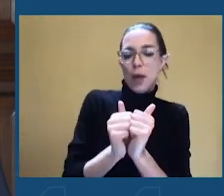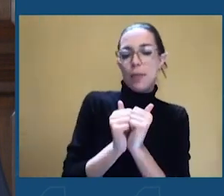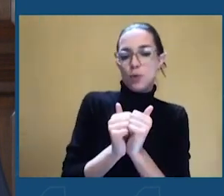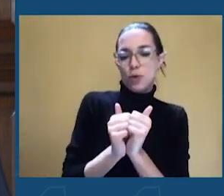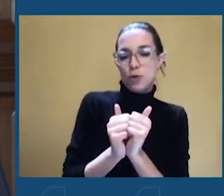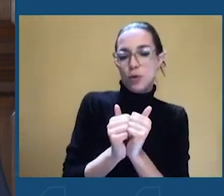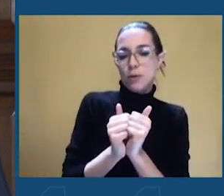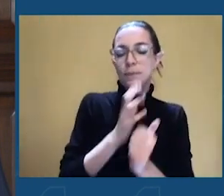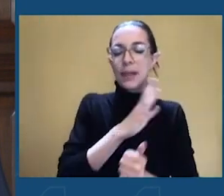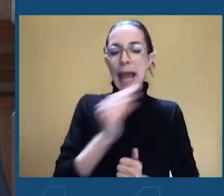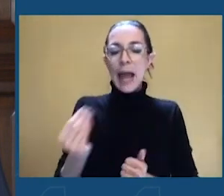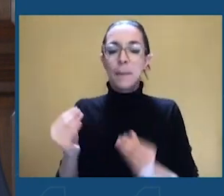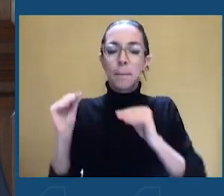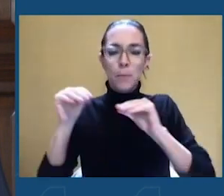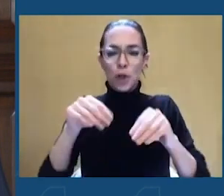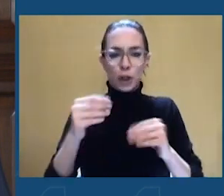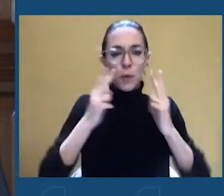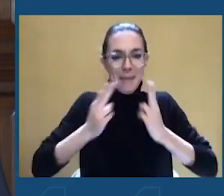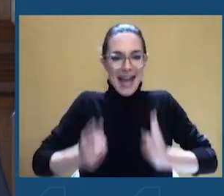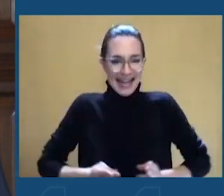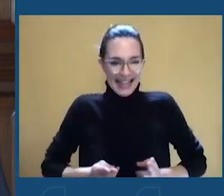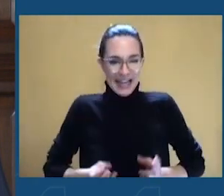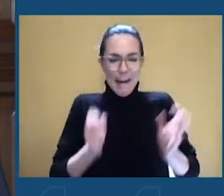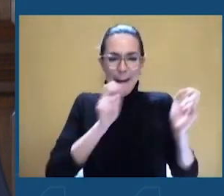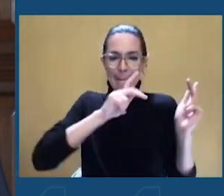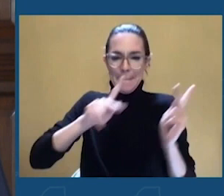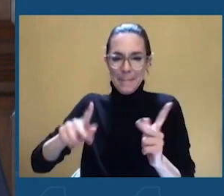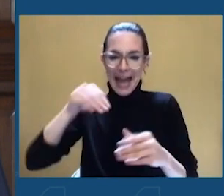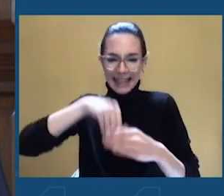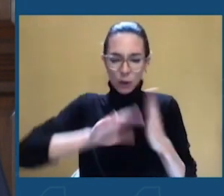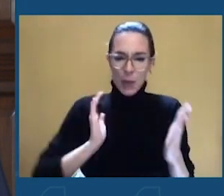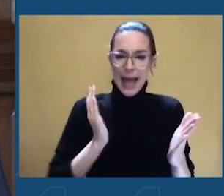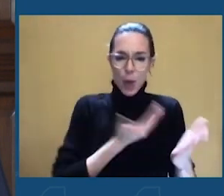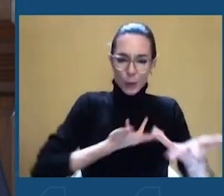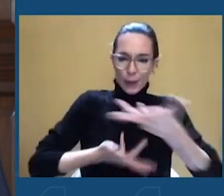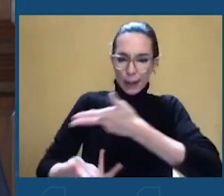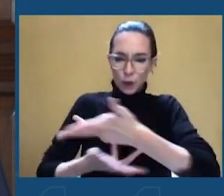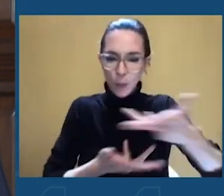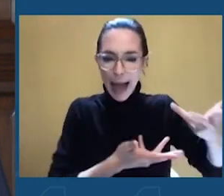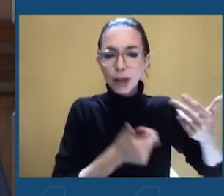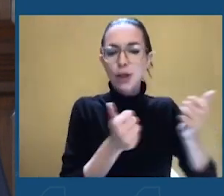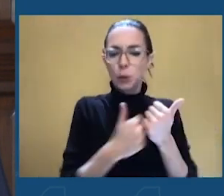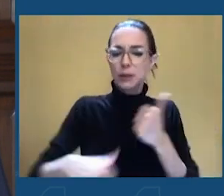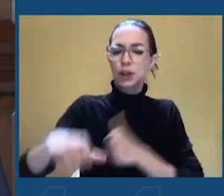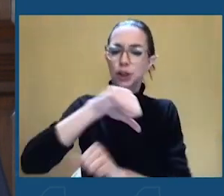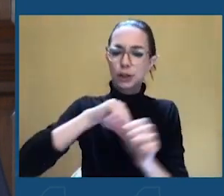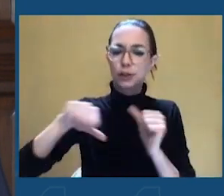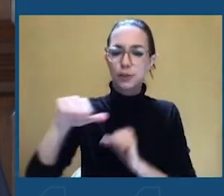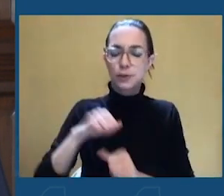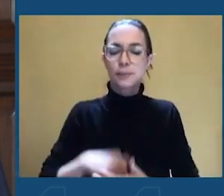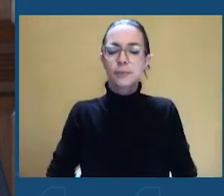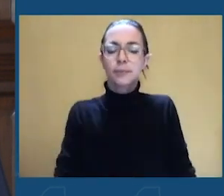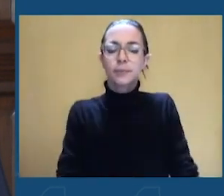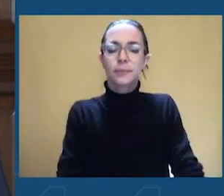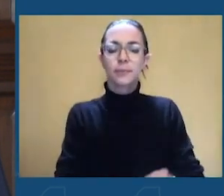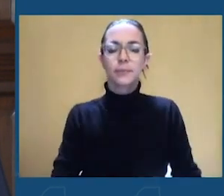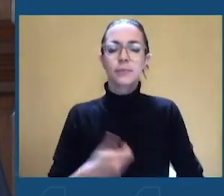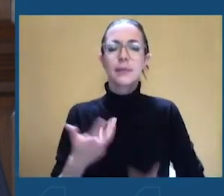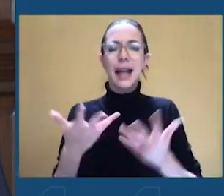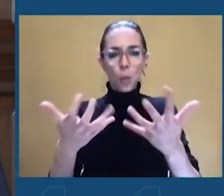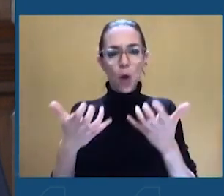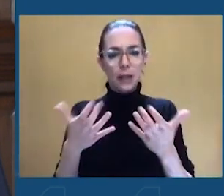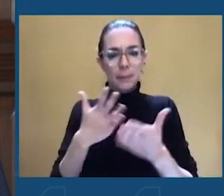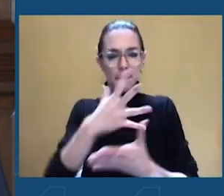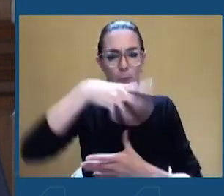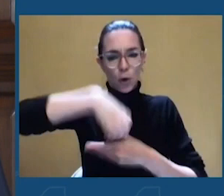put humanity back into our interactions with one another. And I want to be a part of that healing